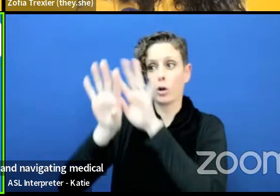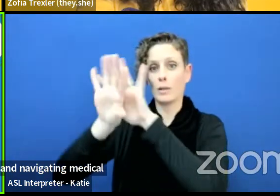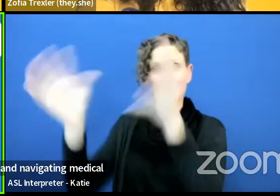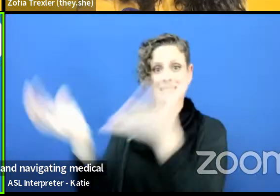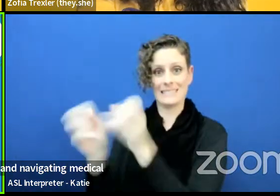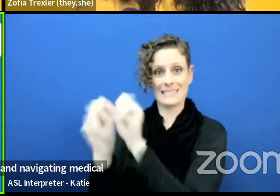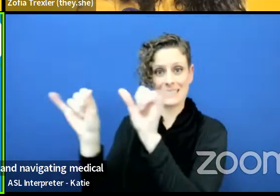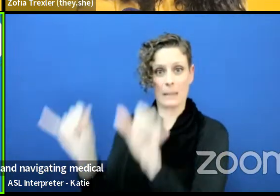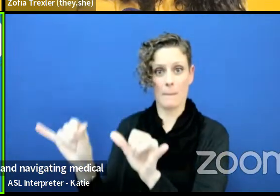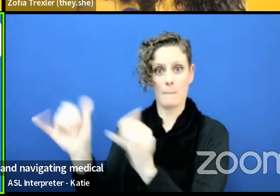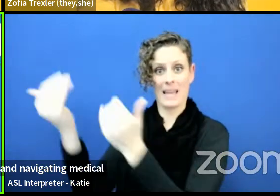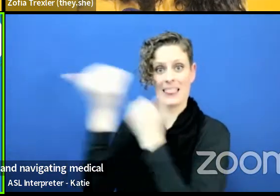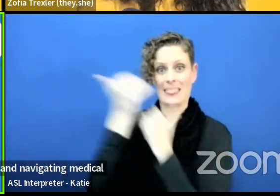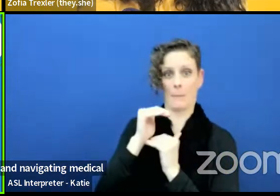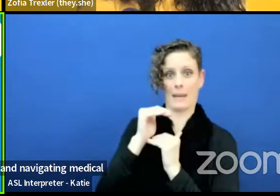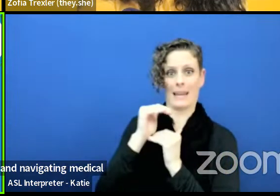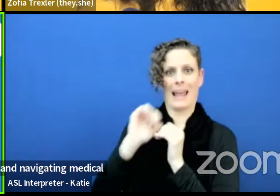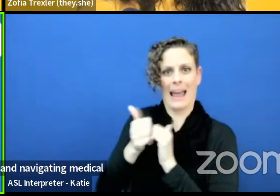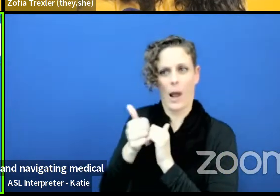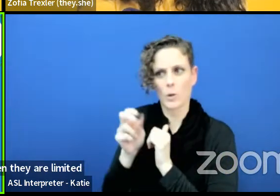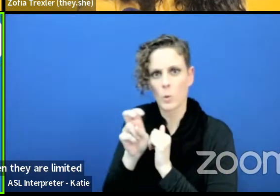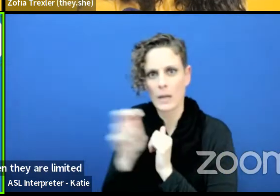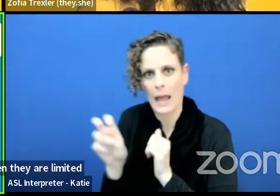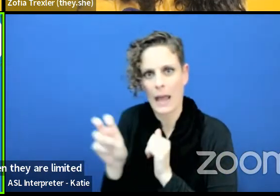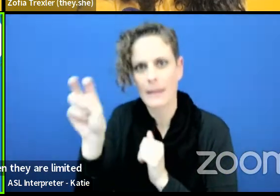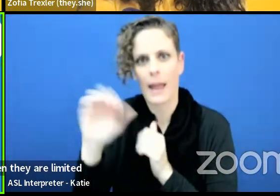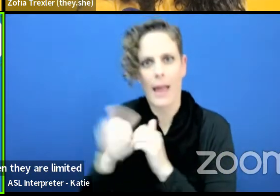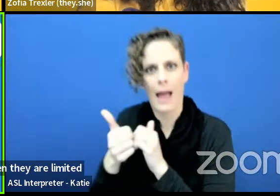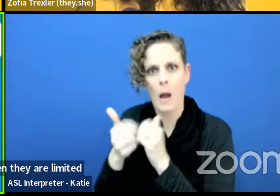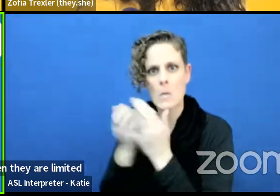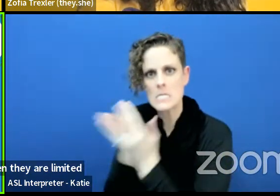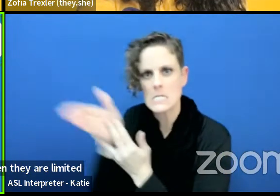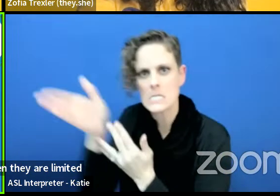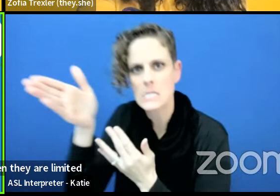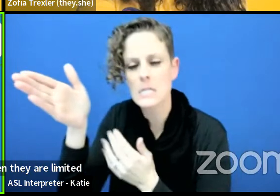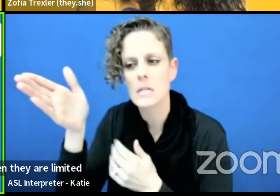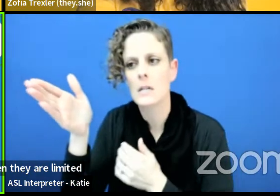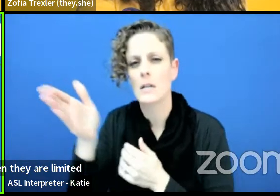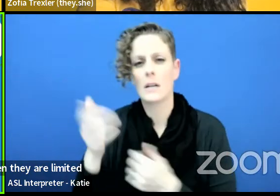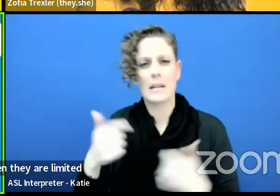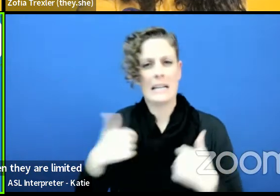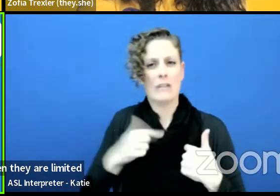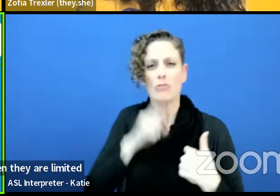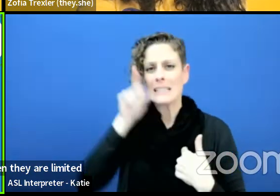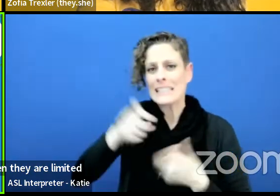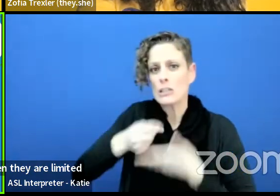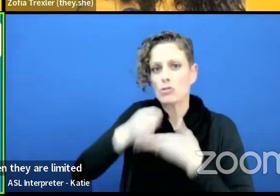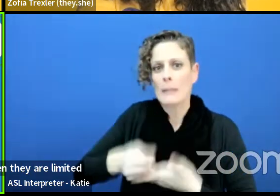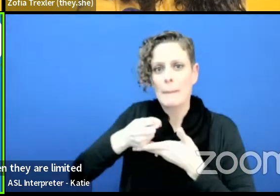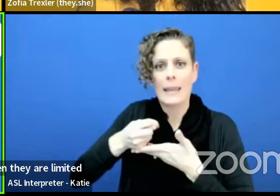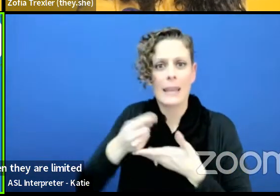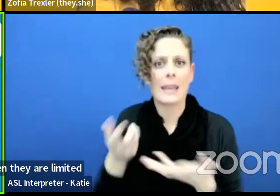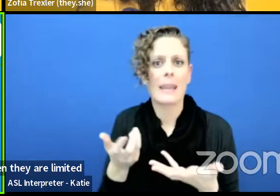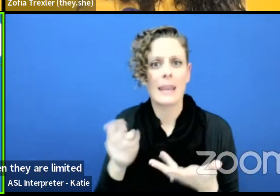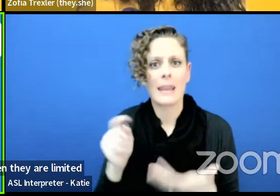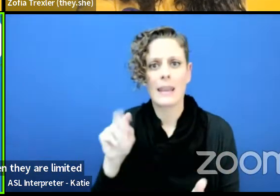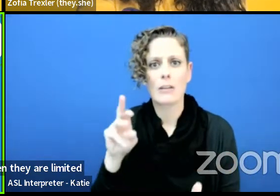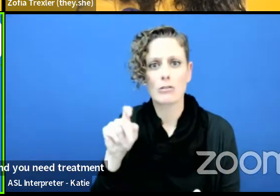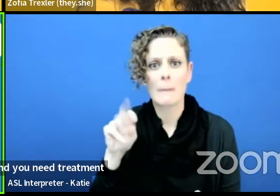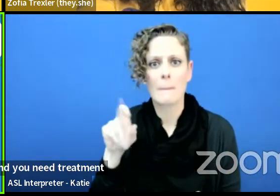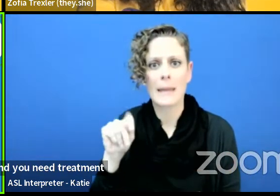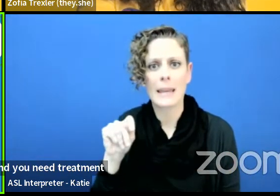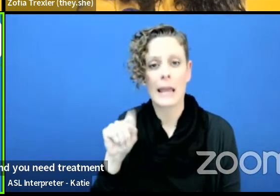and very one-sided, and you really need treatments. We can't go in